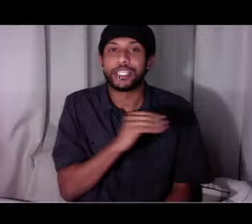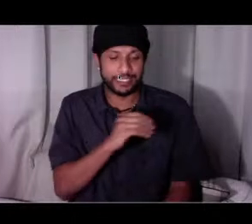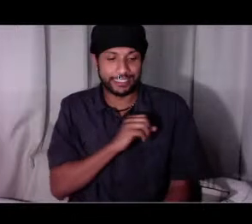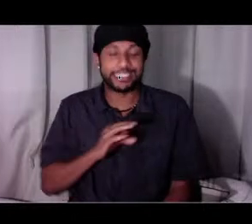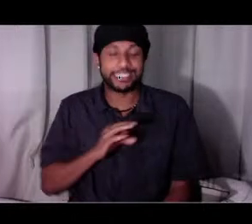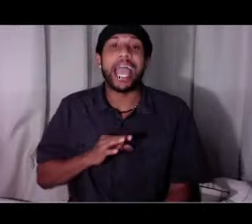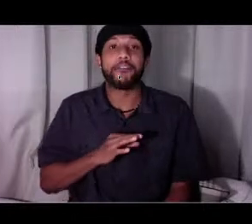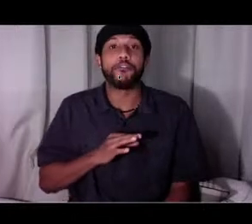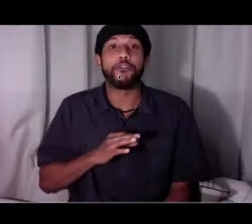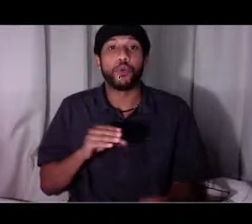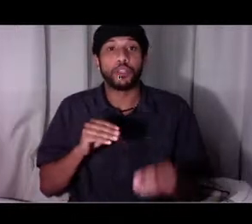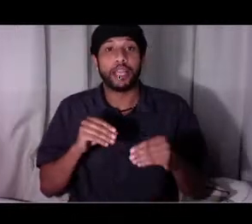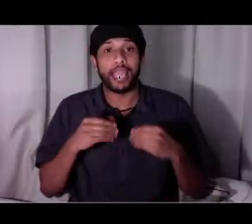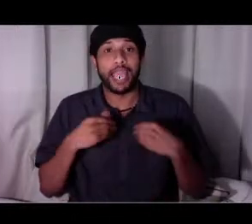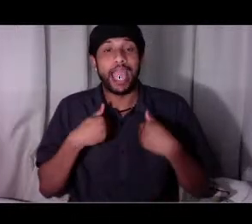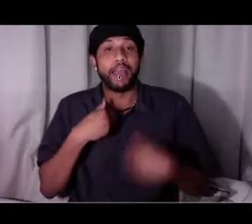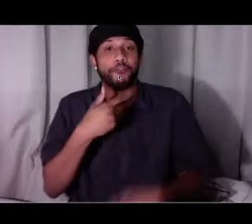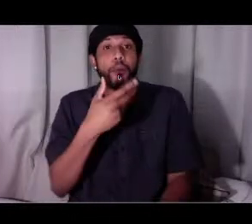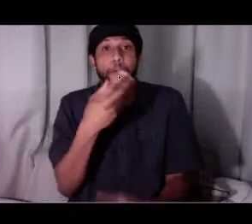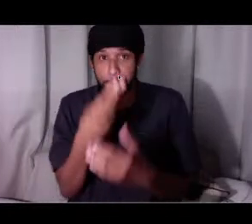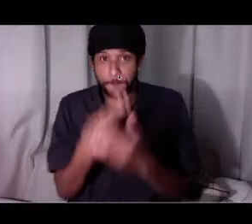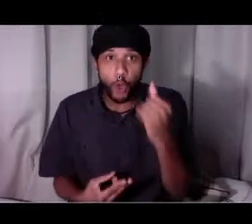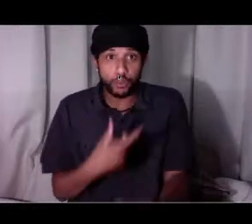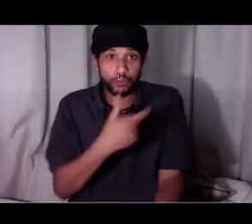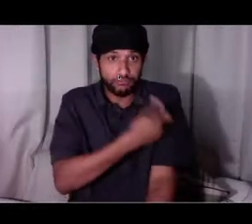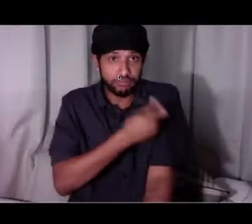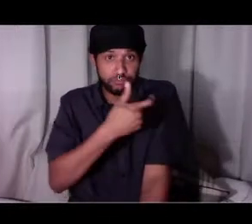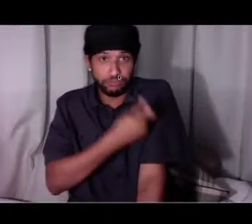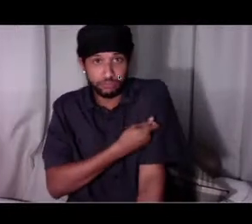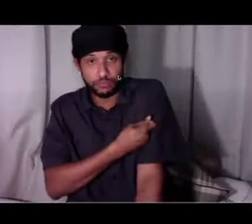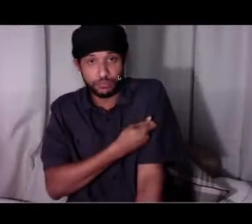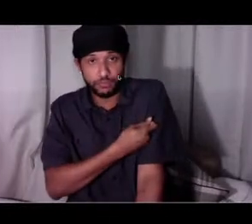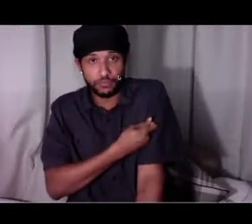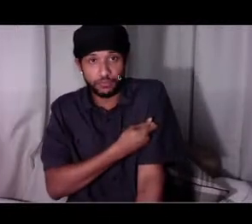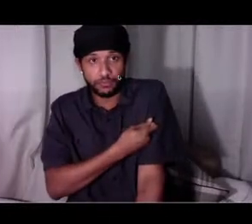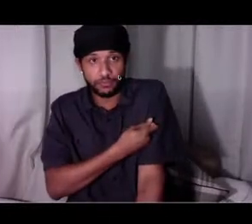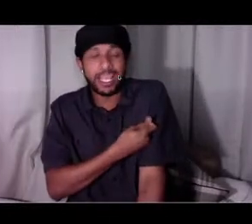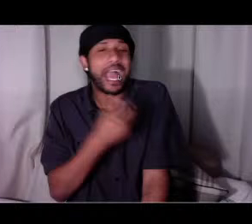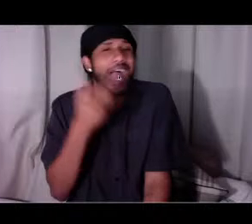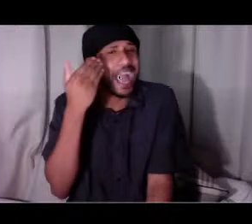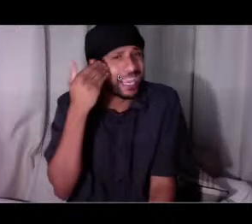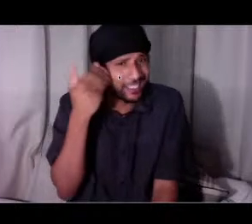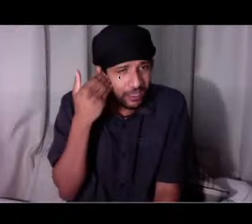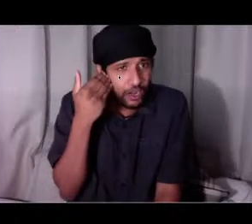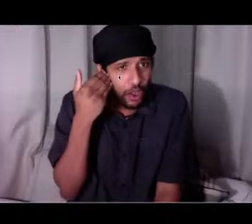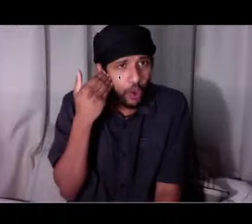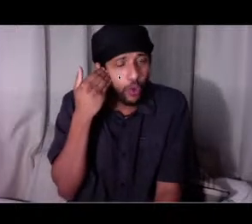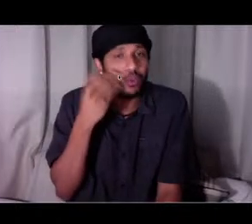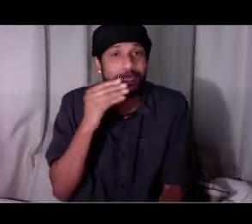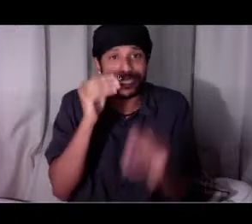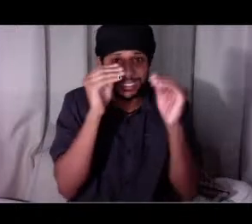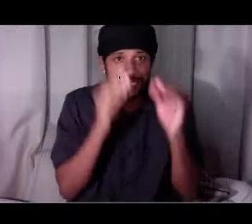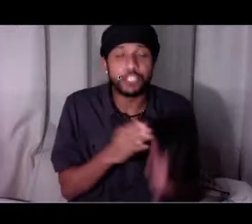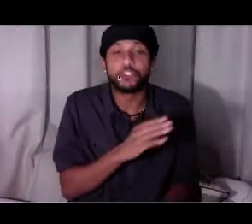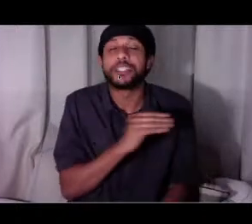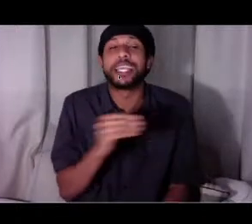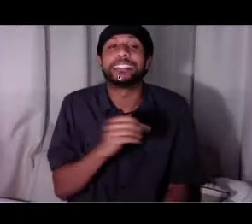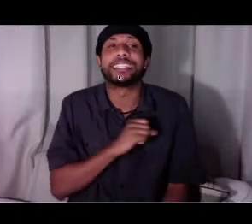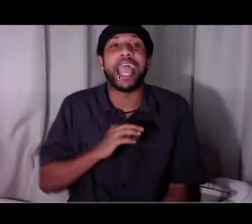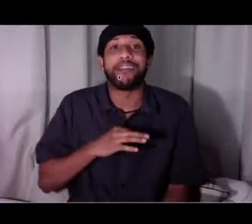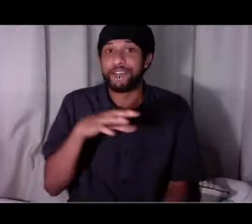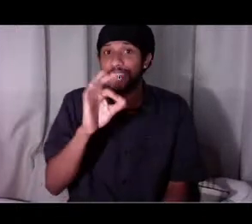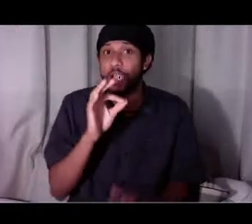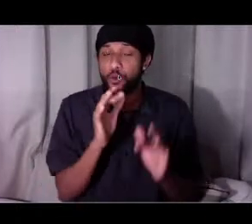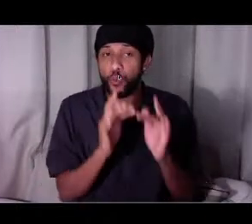this date I know that teachers and staff on their own have gone to have found websites to